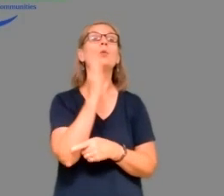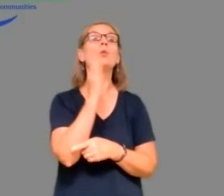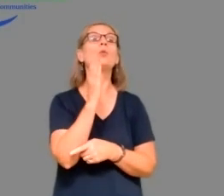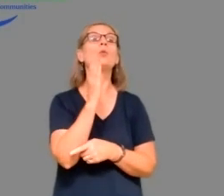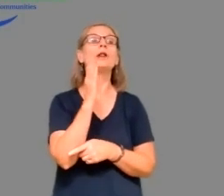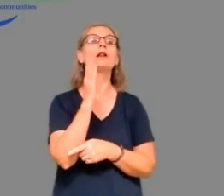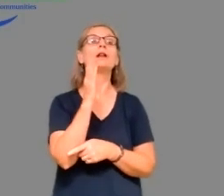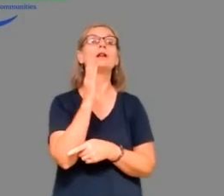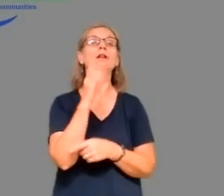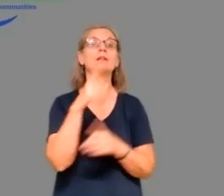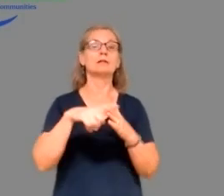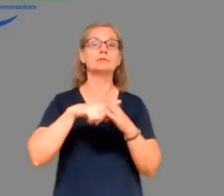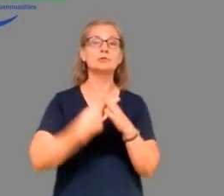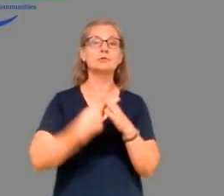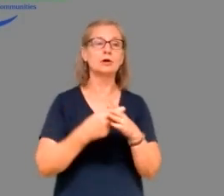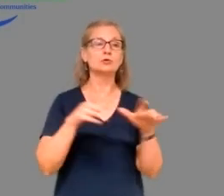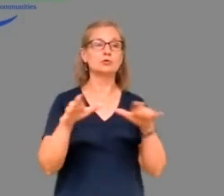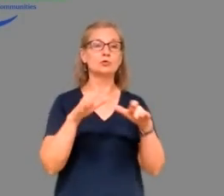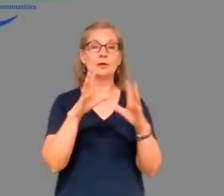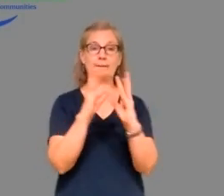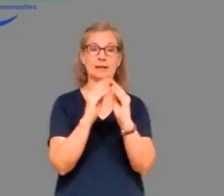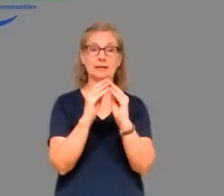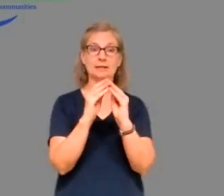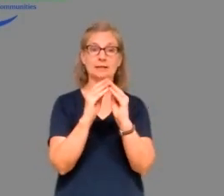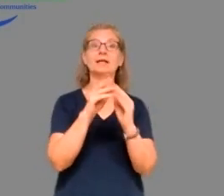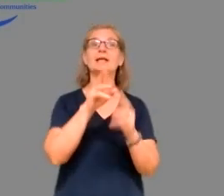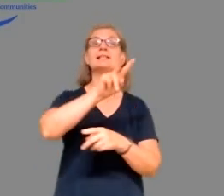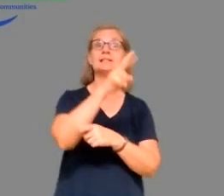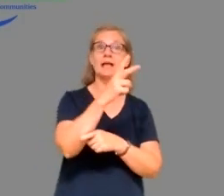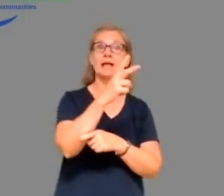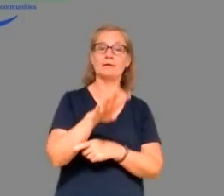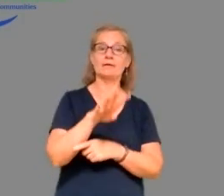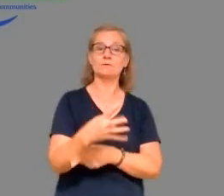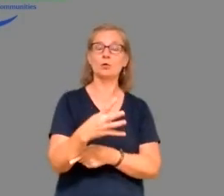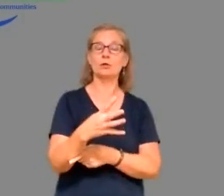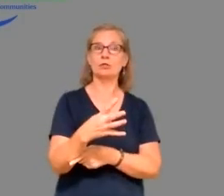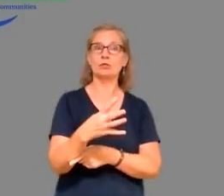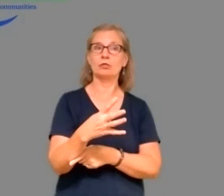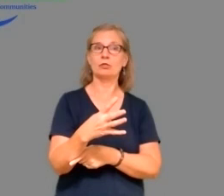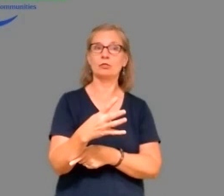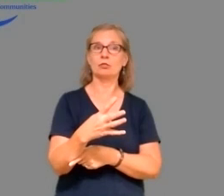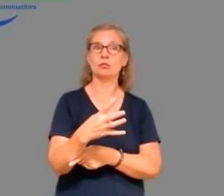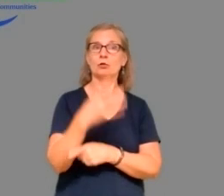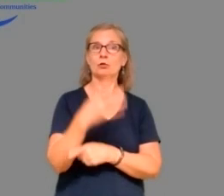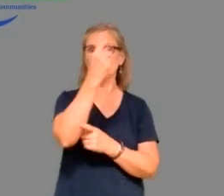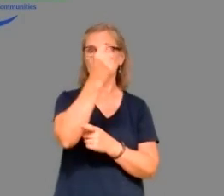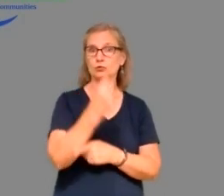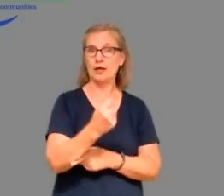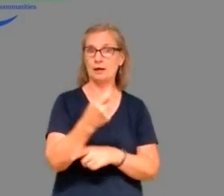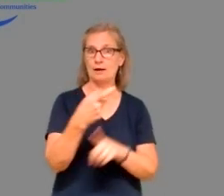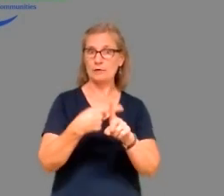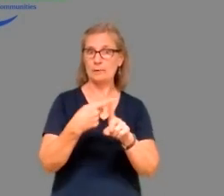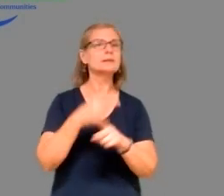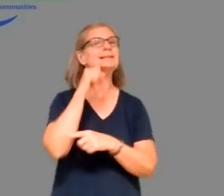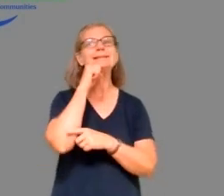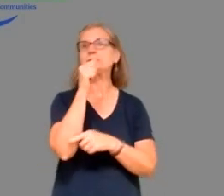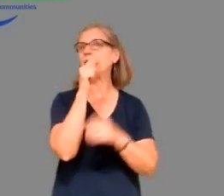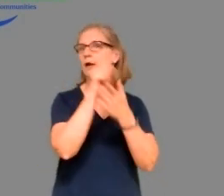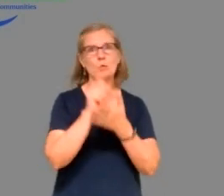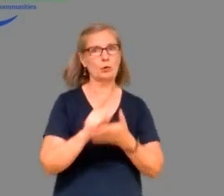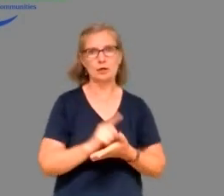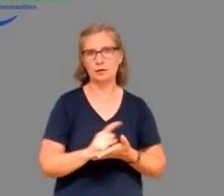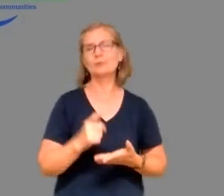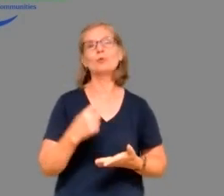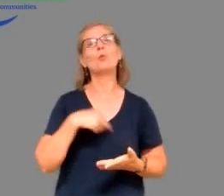and the fourth Tuesday of every month. We're not going to do them every week. As much as we like to sit here and